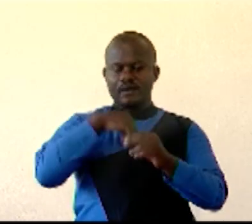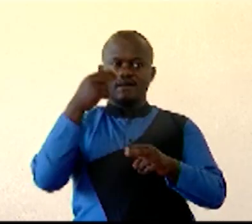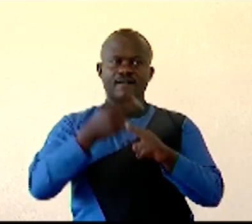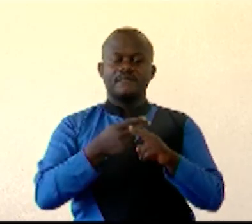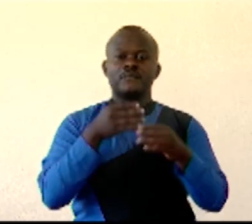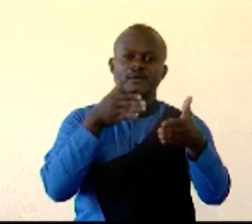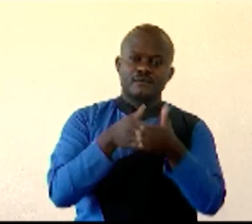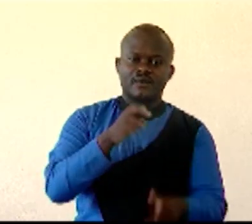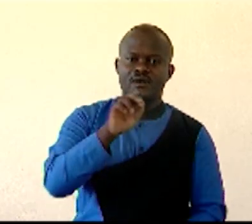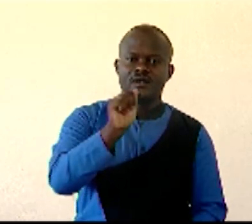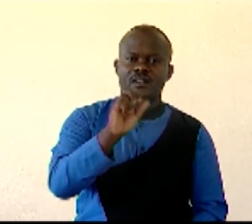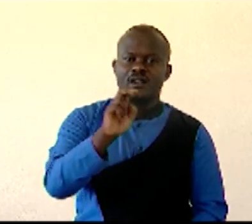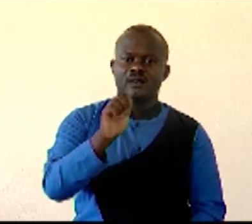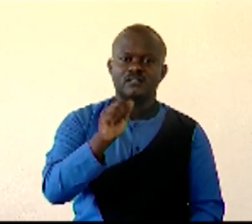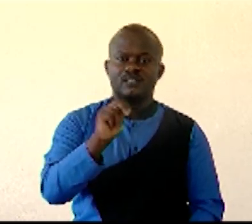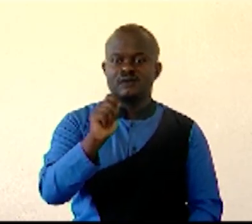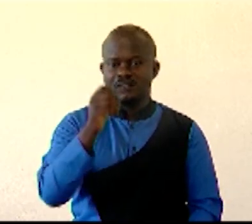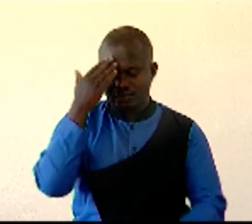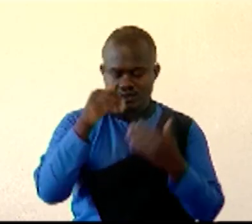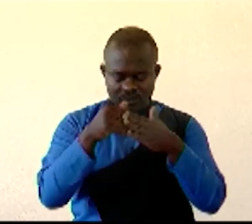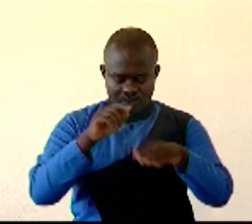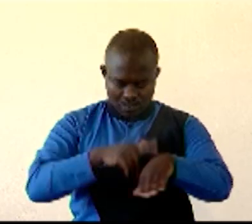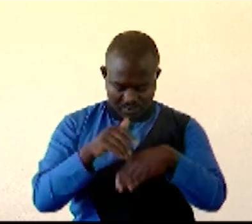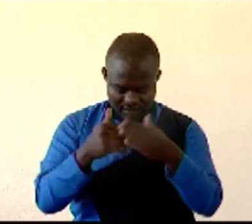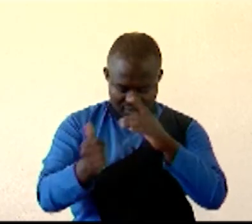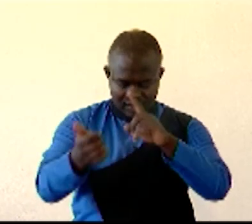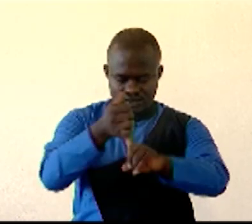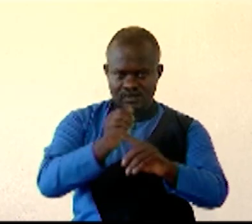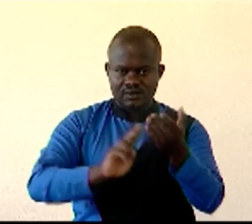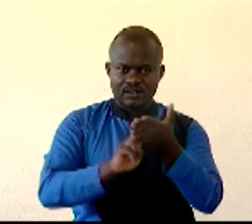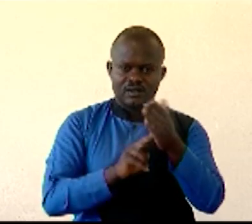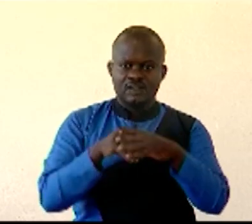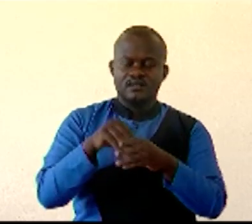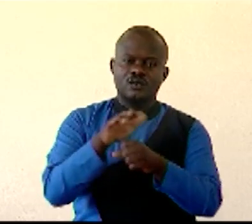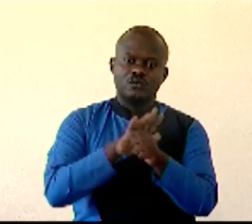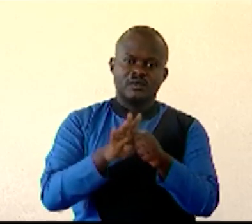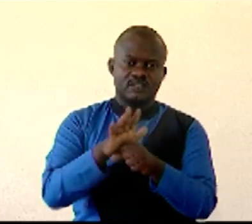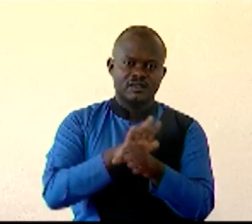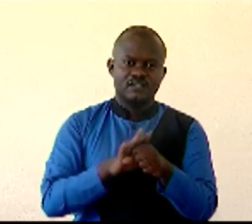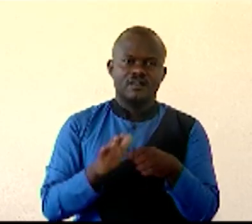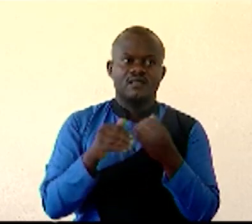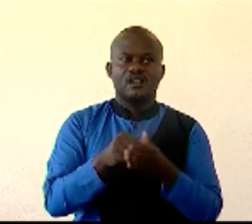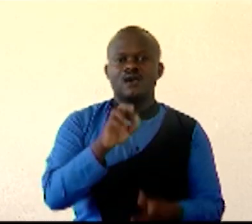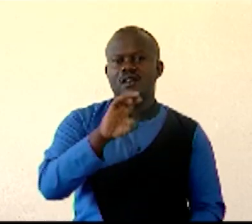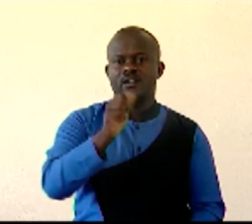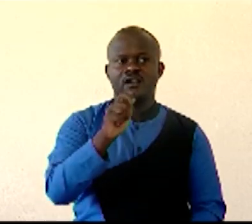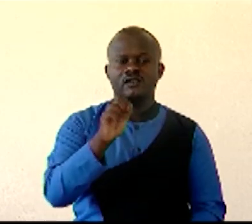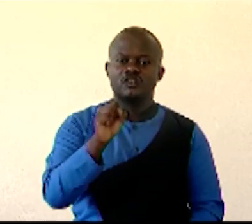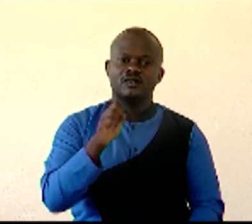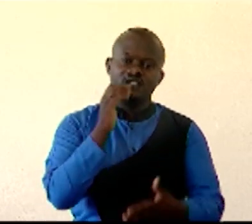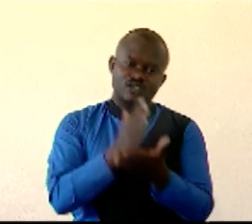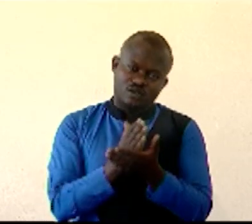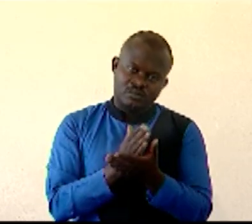limiting reactant? It's because when it gets used up completely, the reaction stops